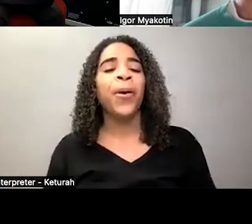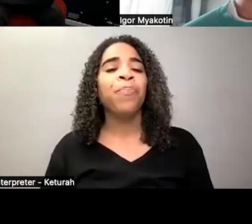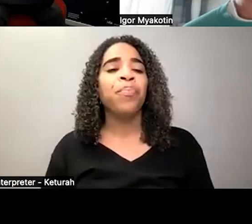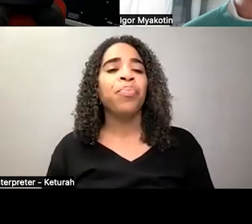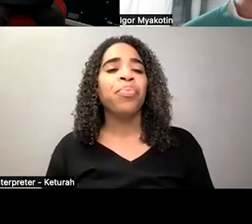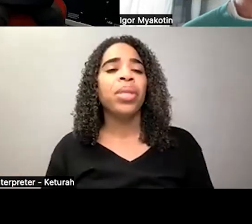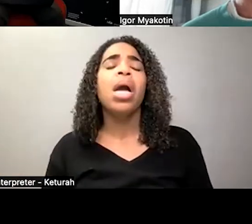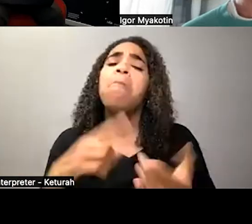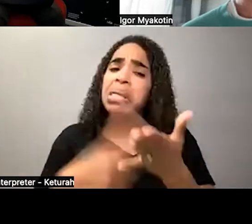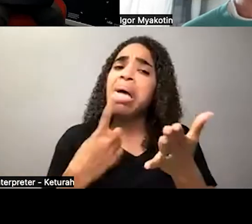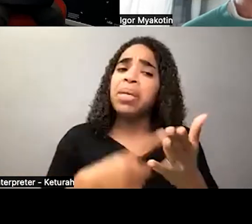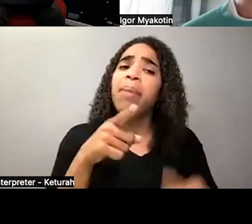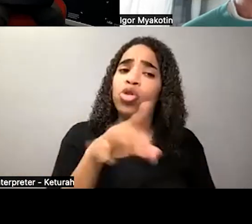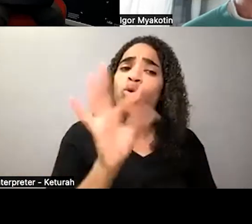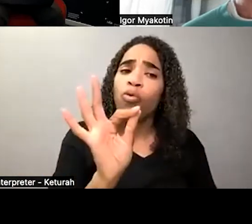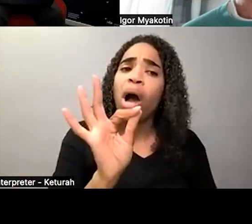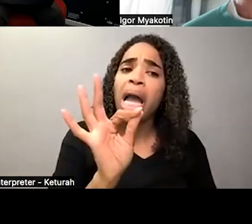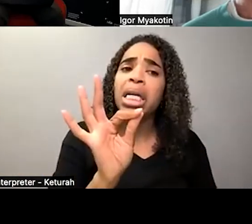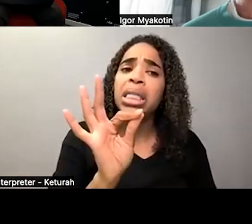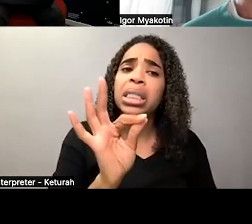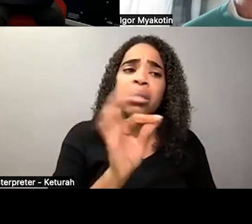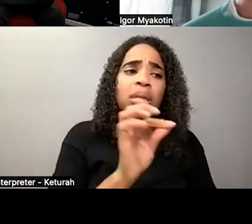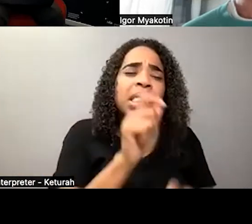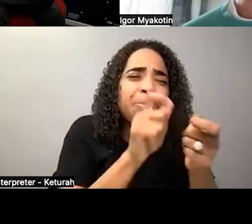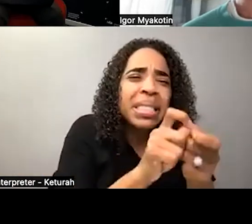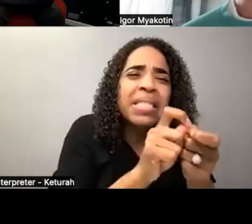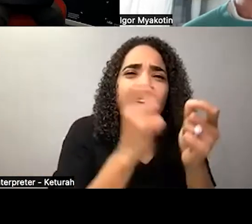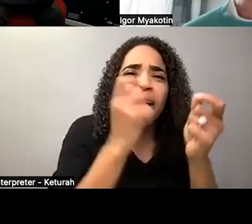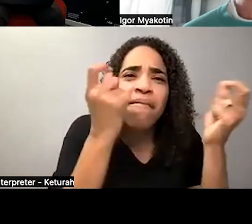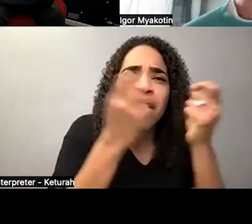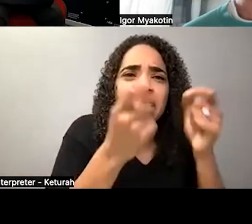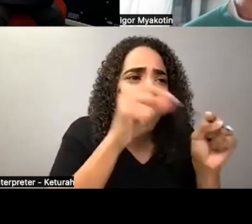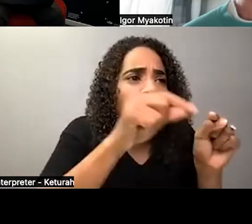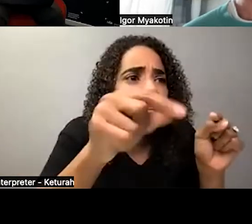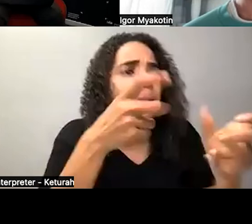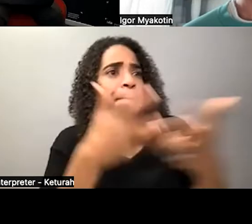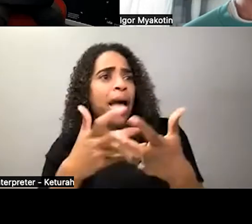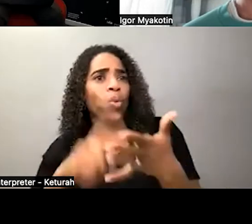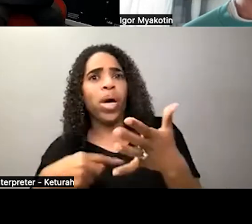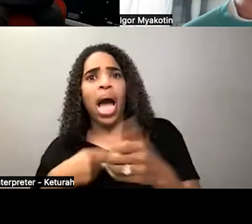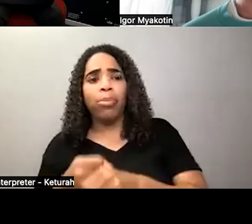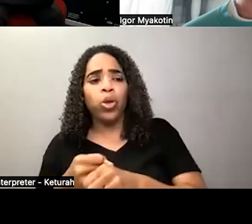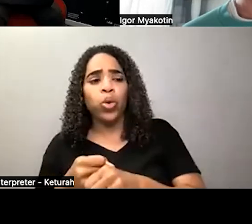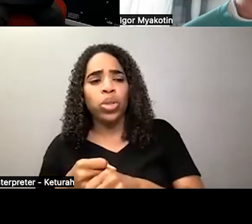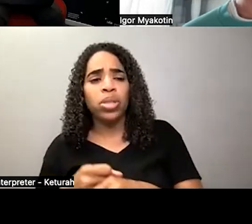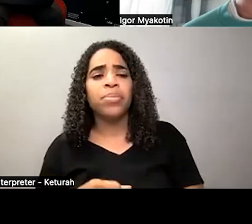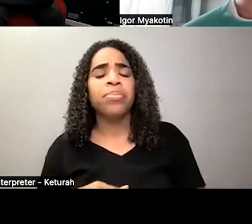that are completely adapted to the kind of films we produce. For example, Full